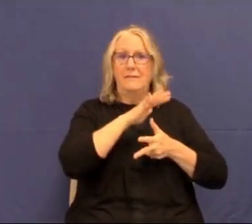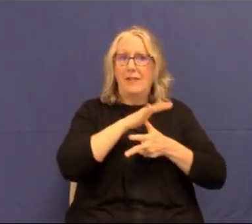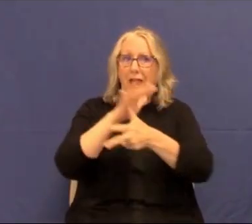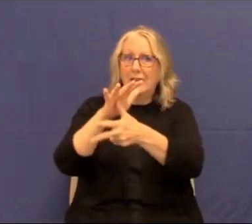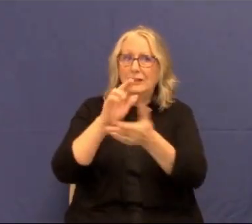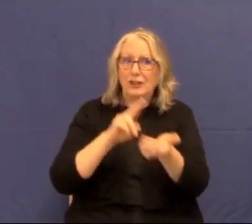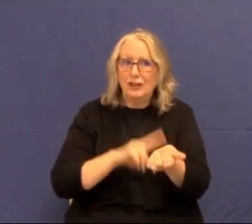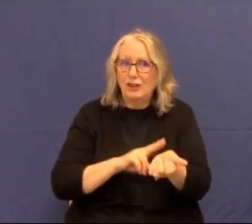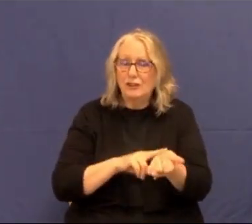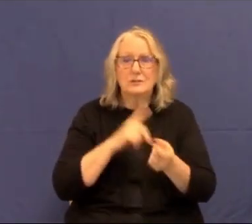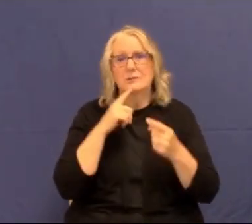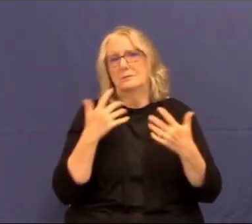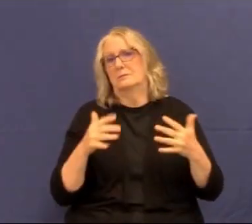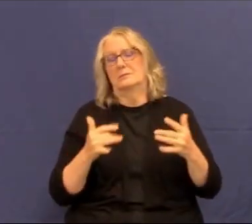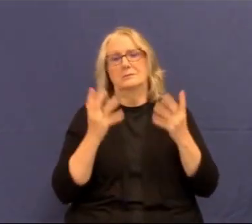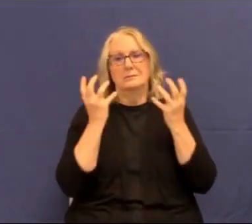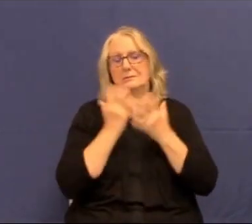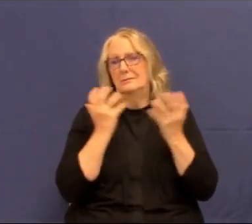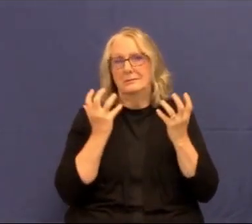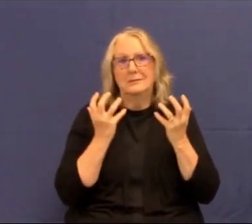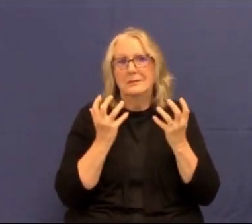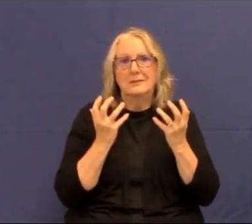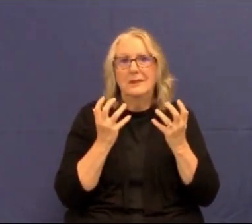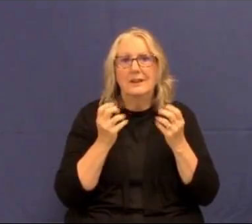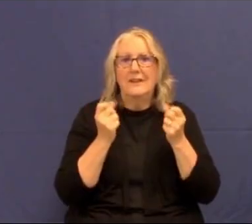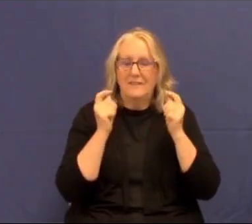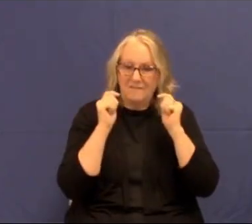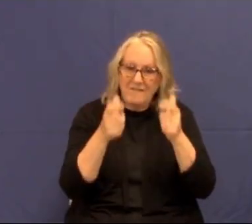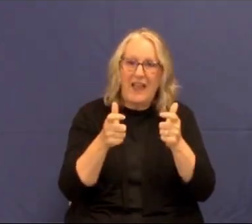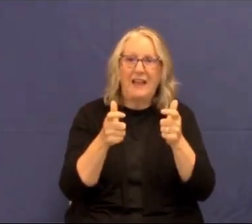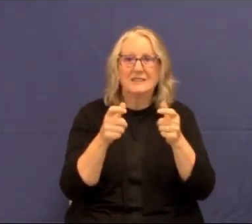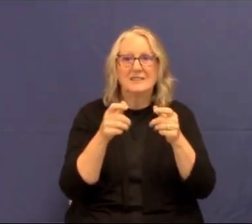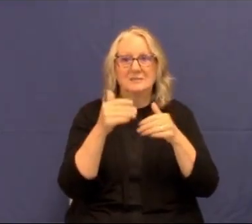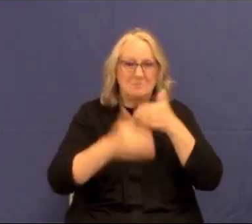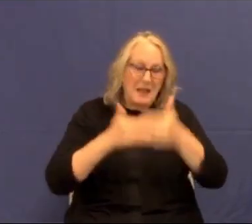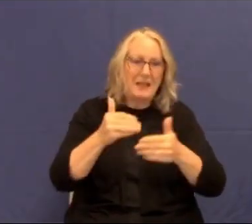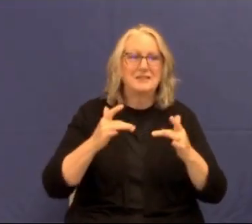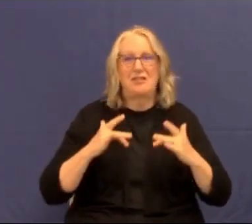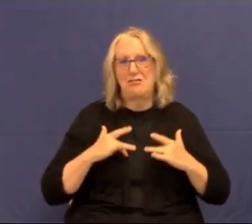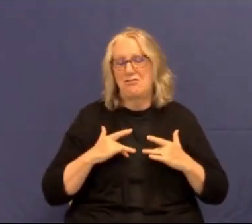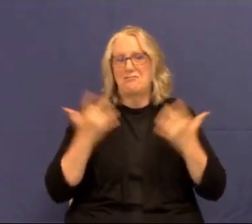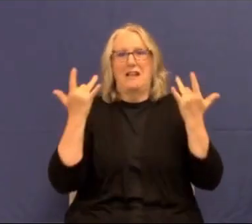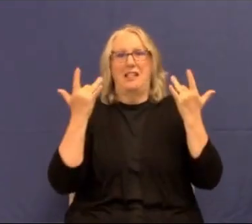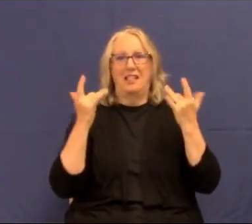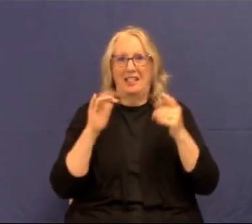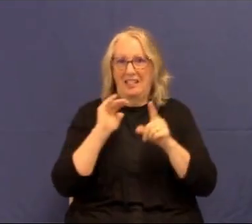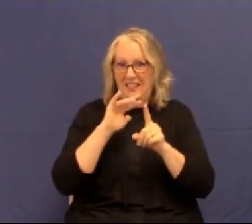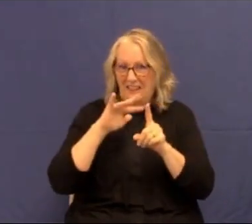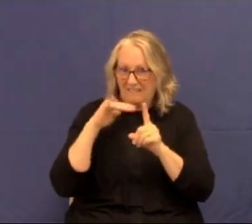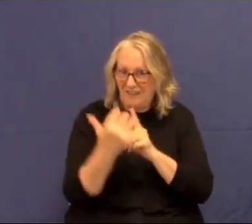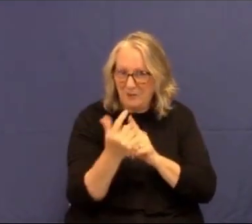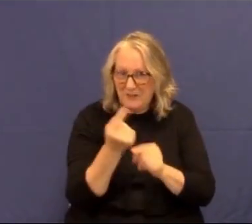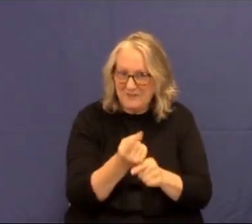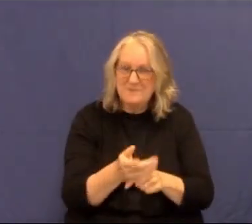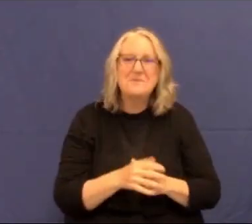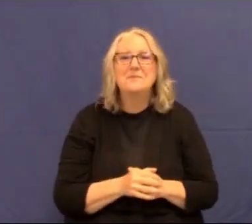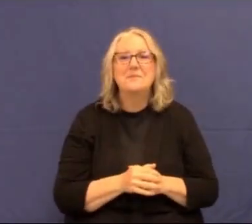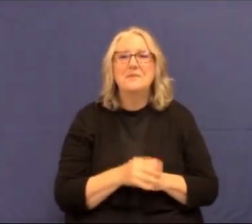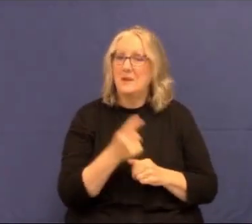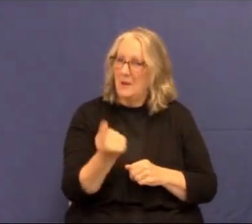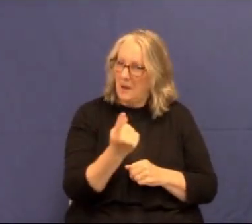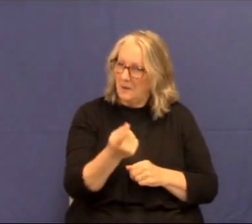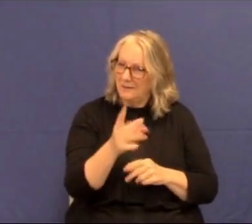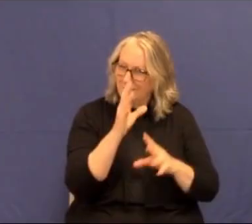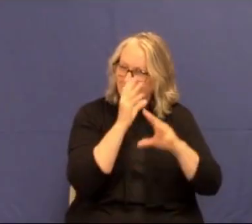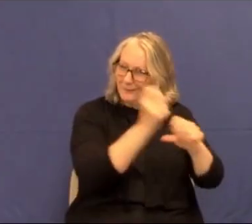is flight nursing, which is incredible. I'm sensing a theme of some fast-paced thrill environments.